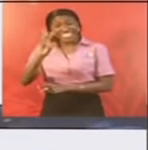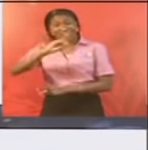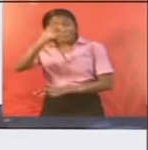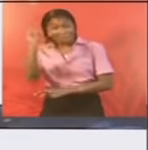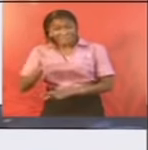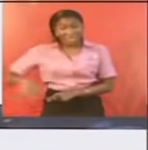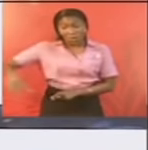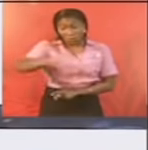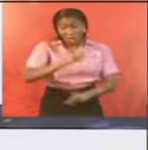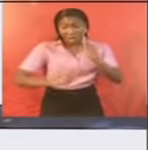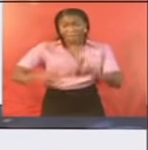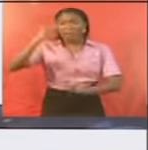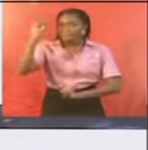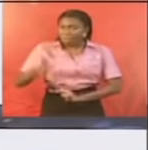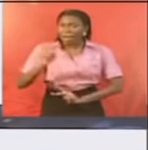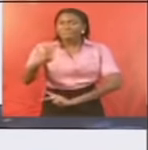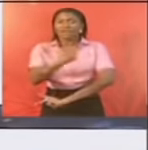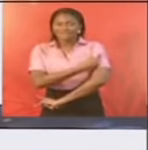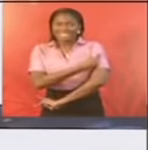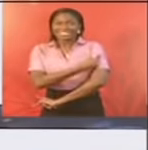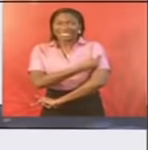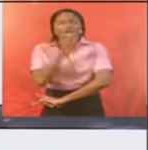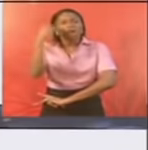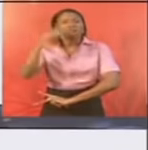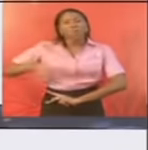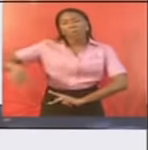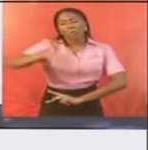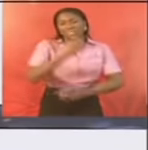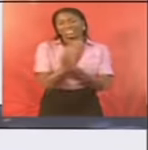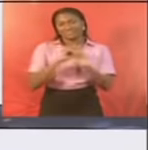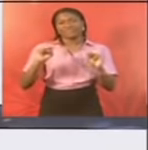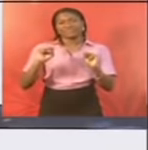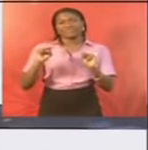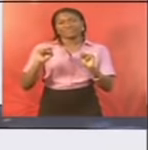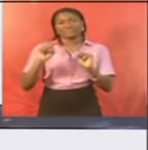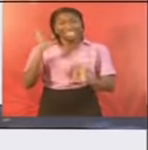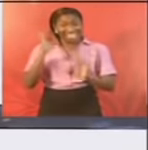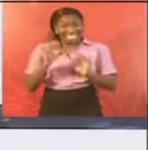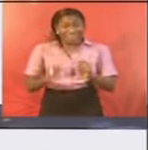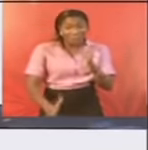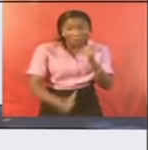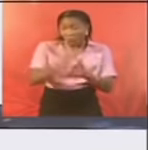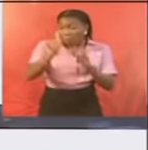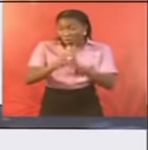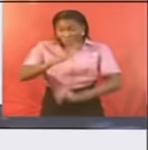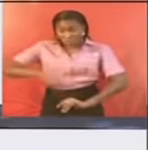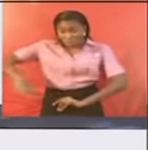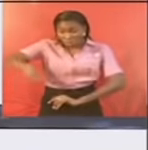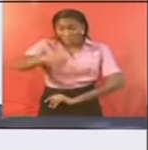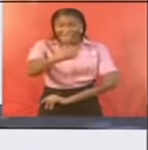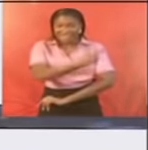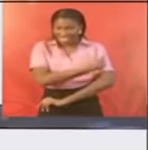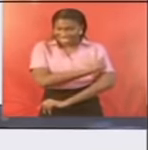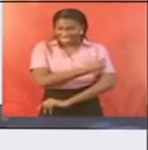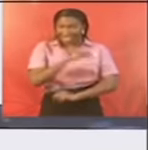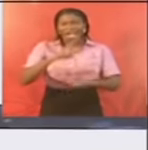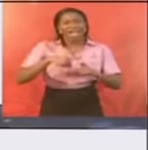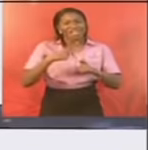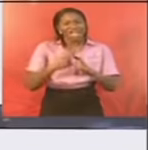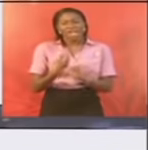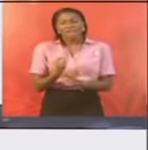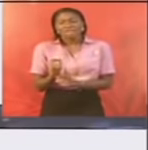outbreak. Now, if 95% of the population is vaccinated, it means the other 5% who are